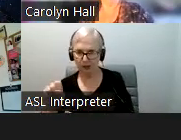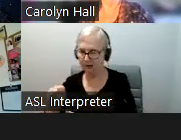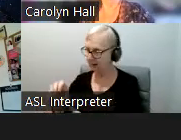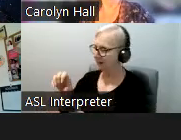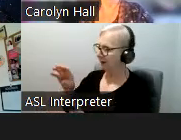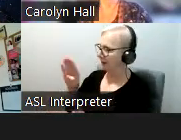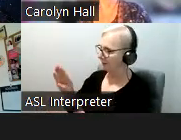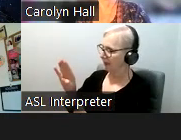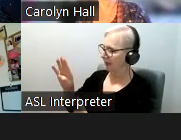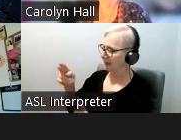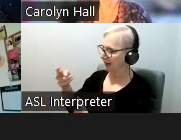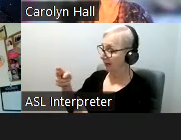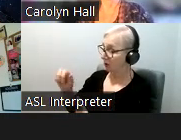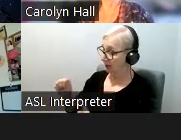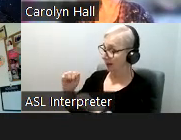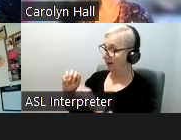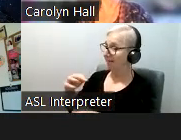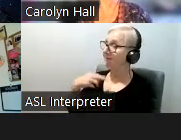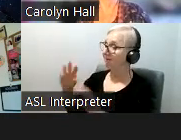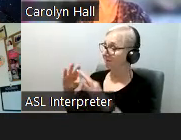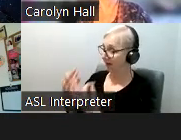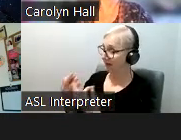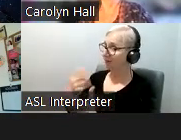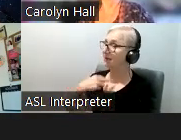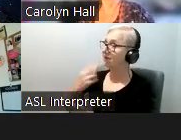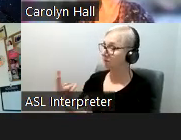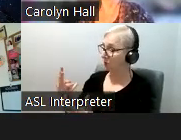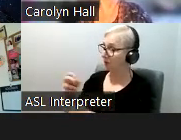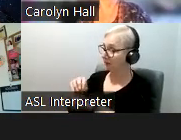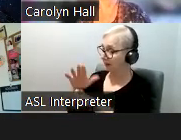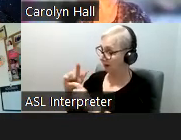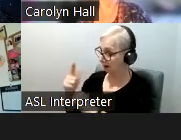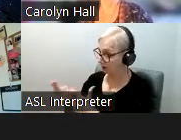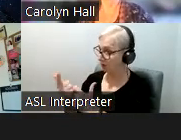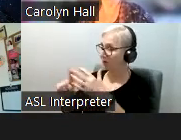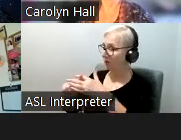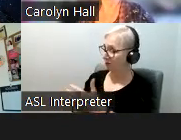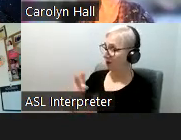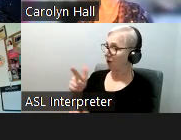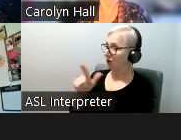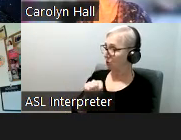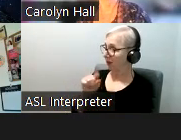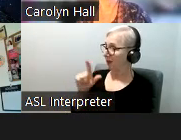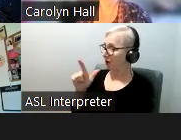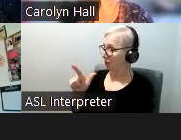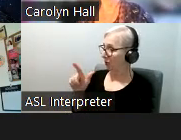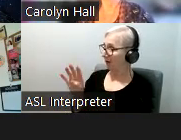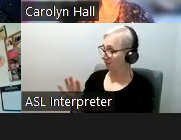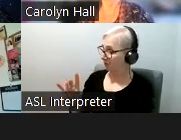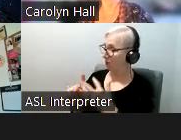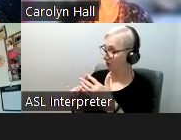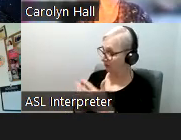at the BHA that's going to be, in inception in the early 2024. And